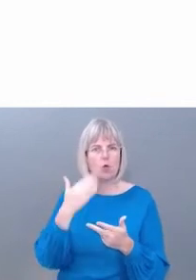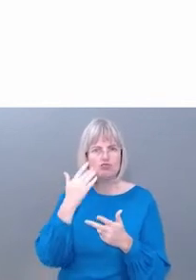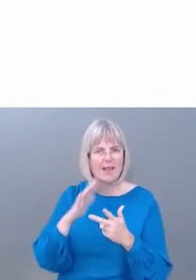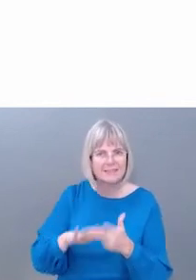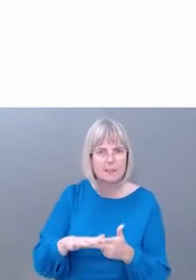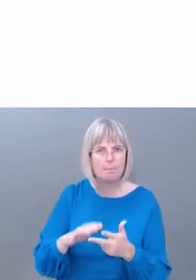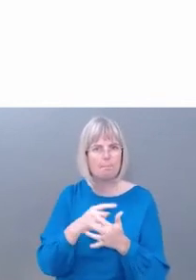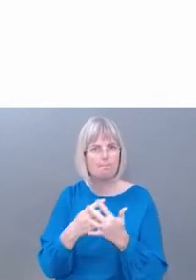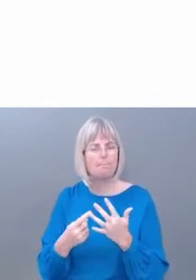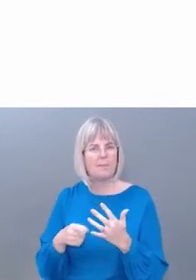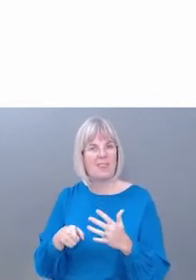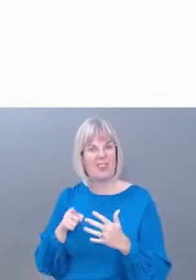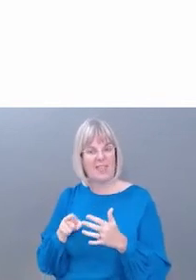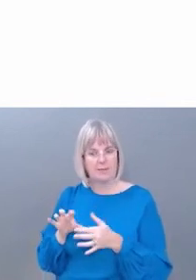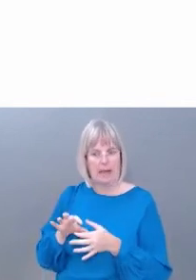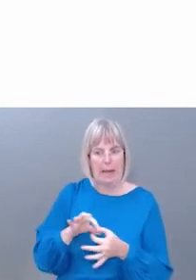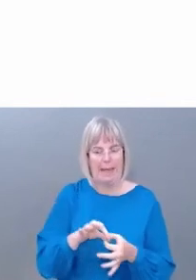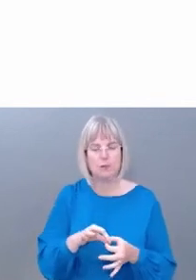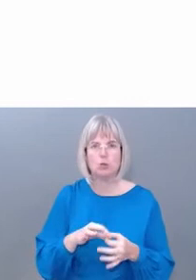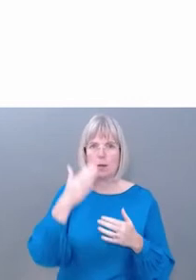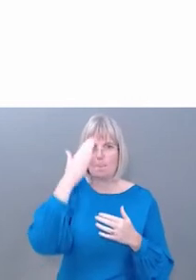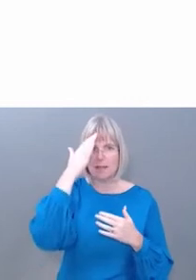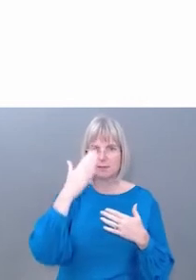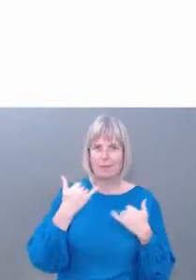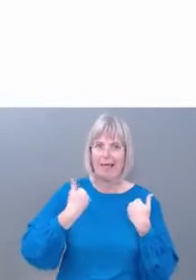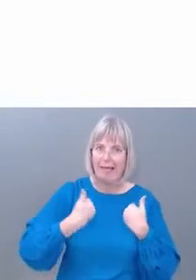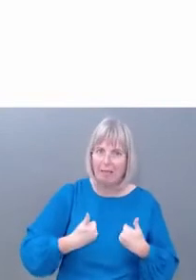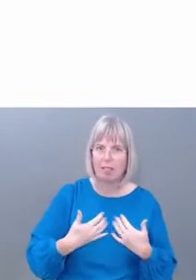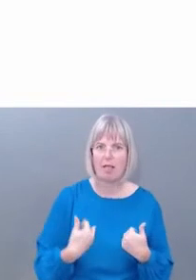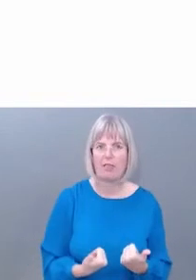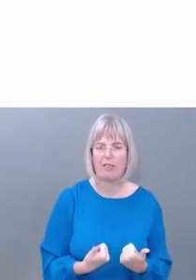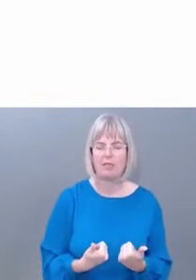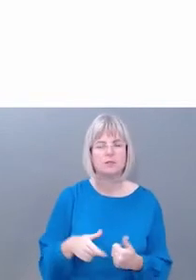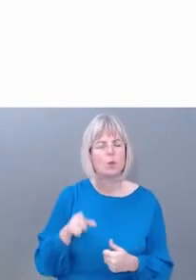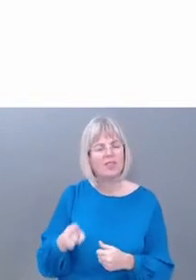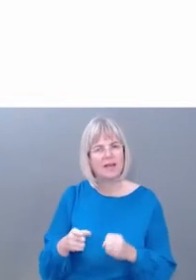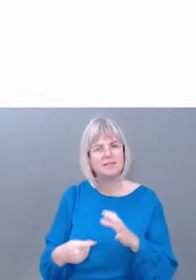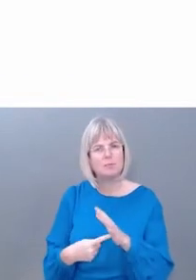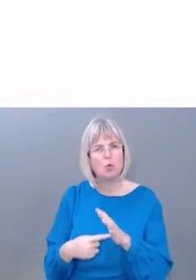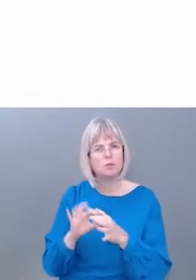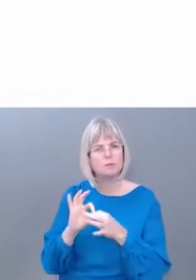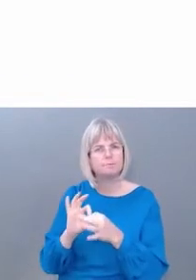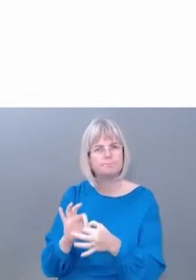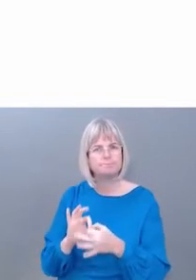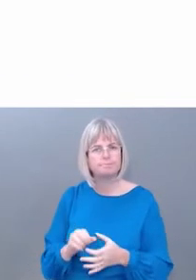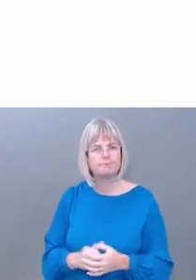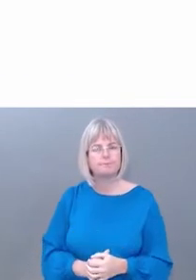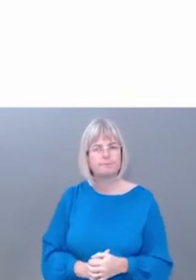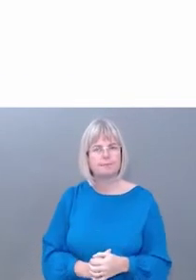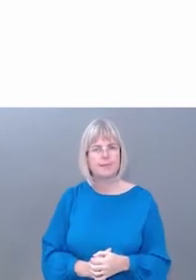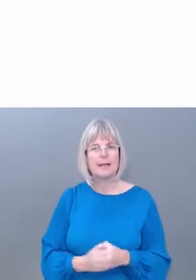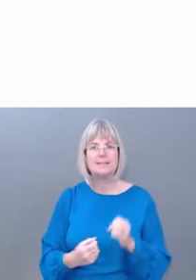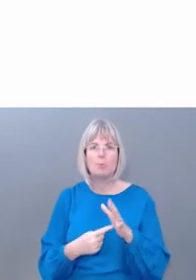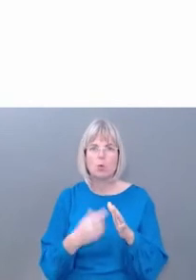really important. I think working with psychology, working with someone who was within the mental health service has enabled